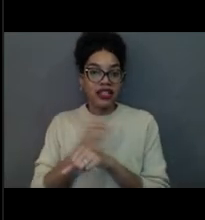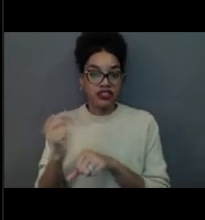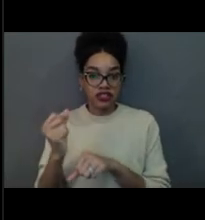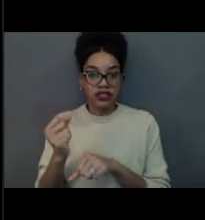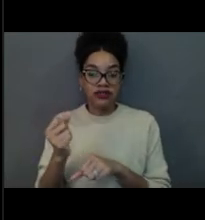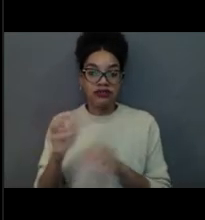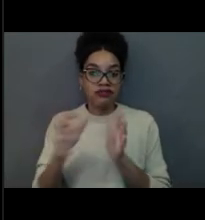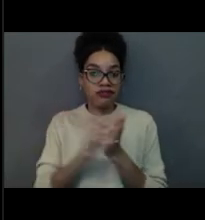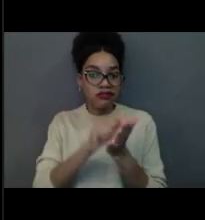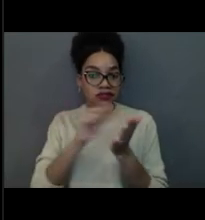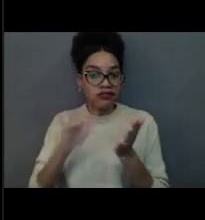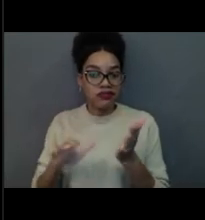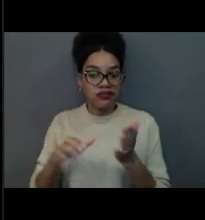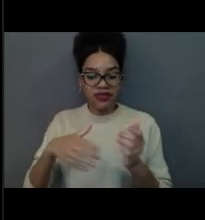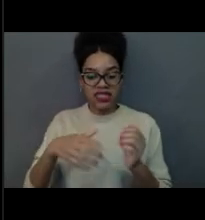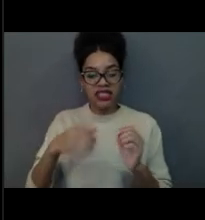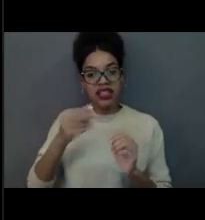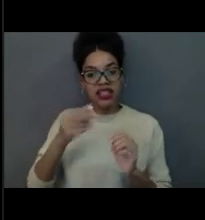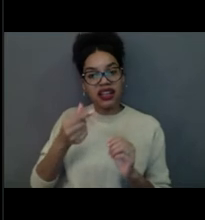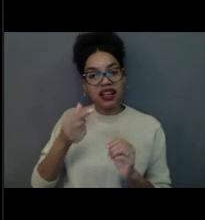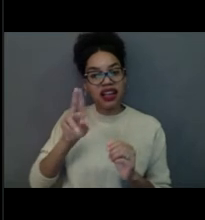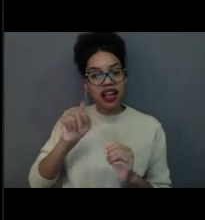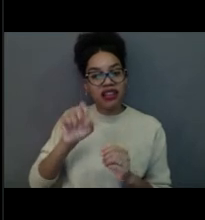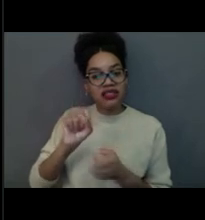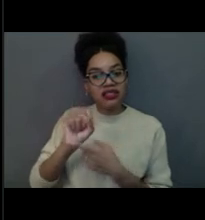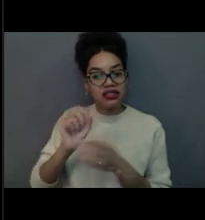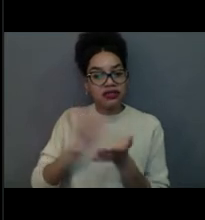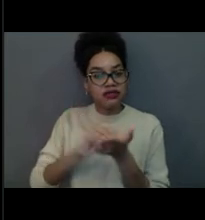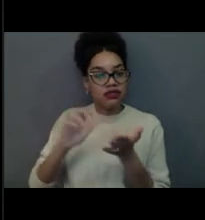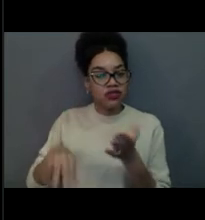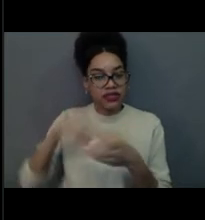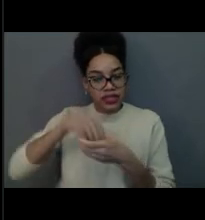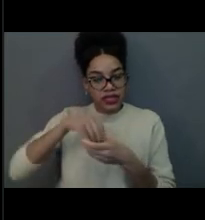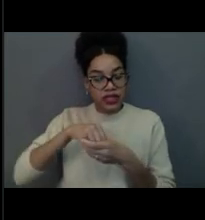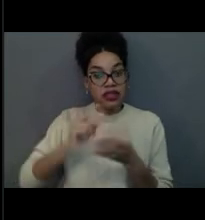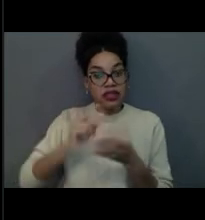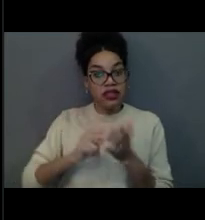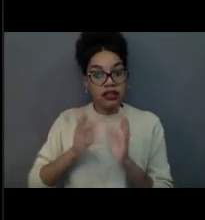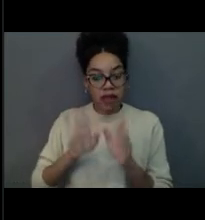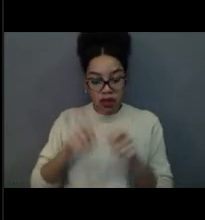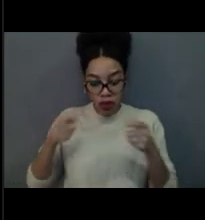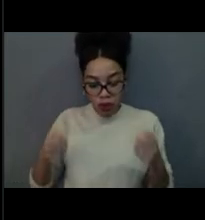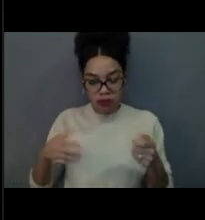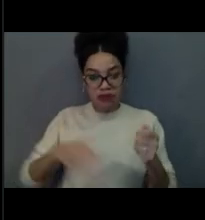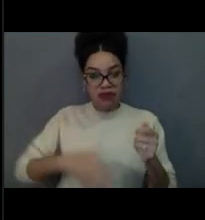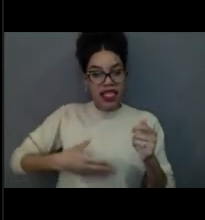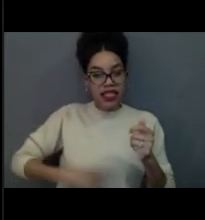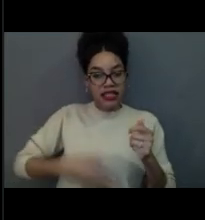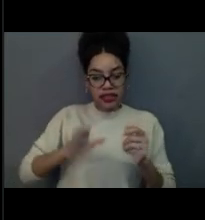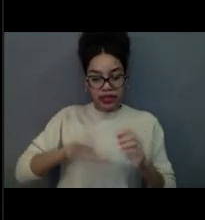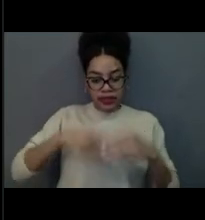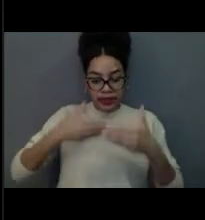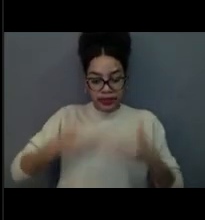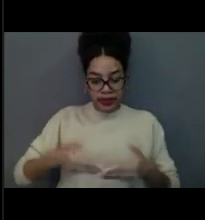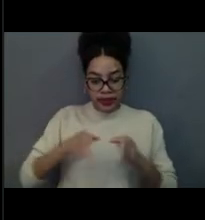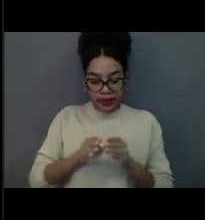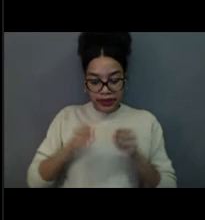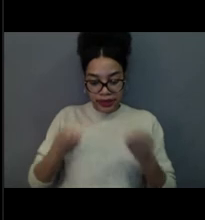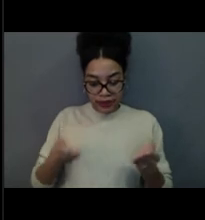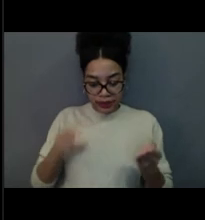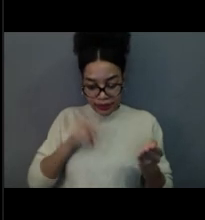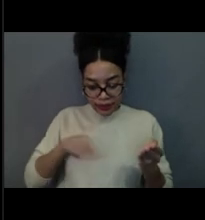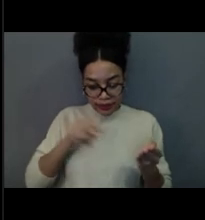which means they took the guts out of that fish. So I can open up that belly and look at the flesh, meaning looking at the protein that we would normally